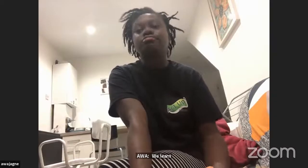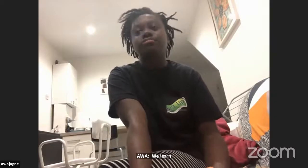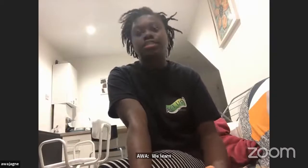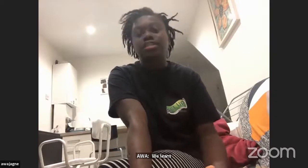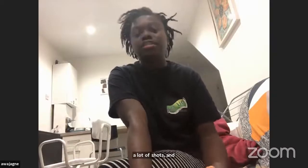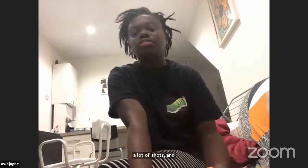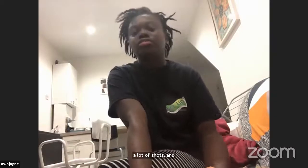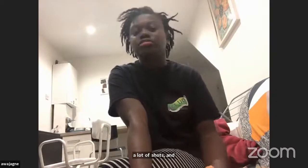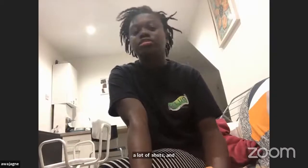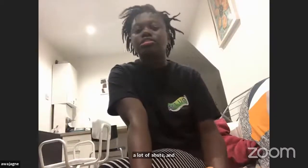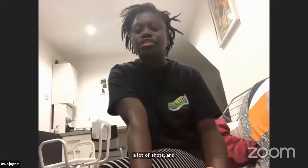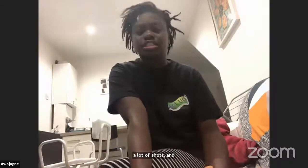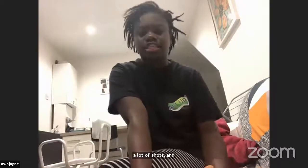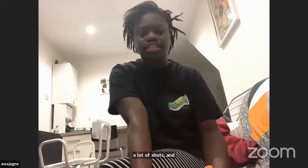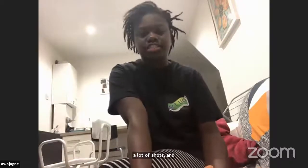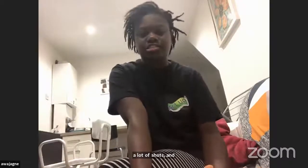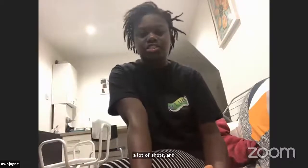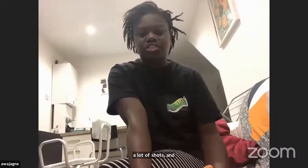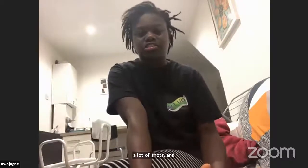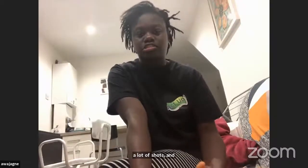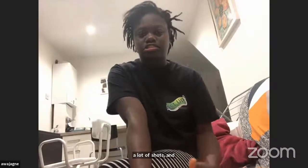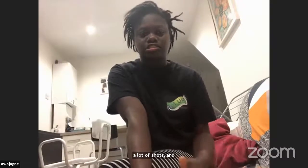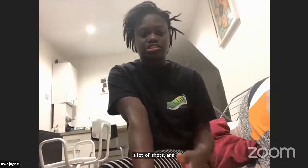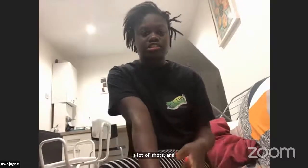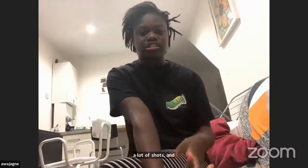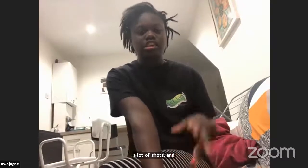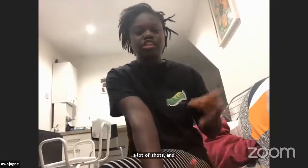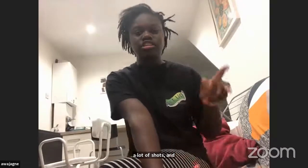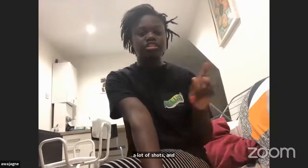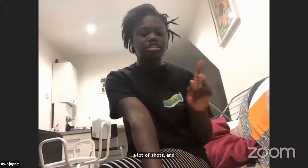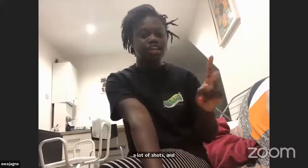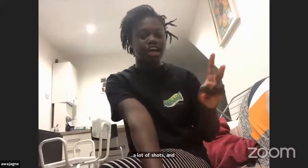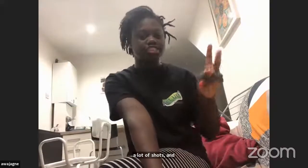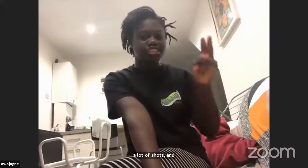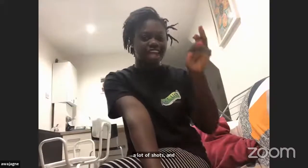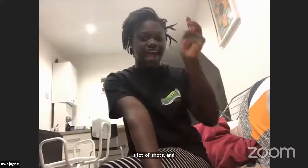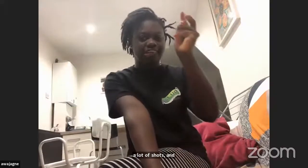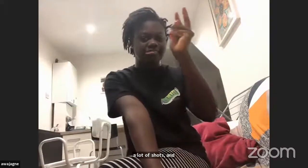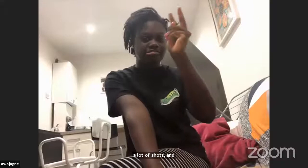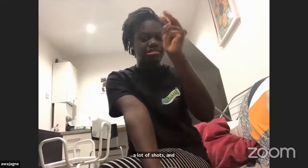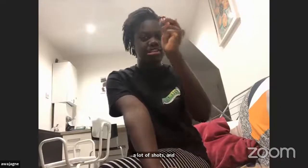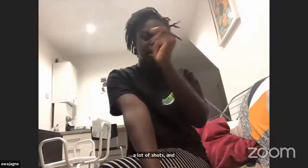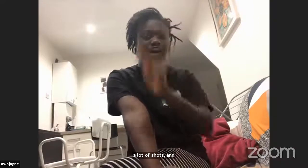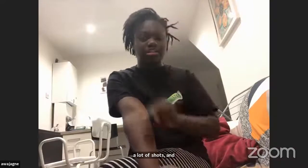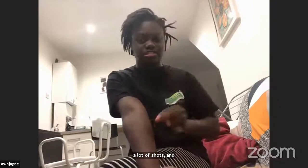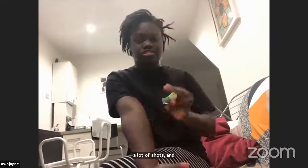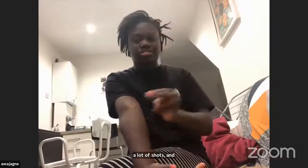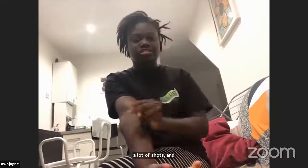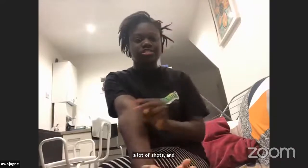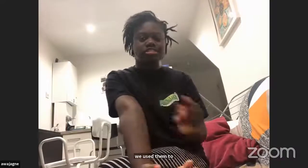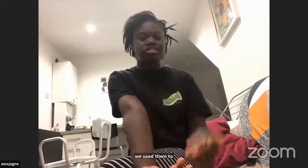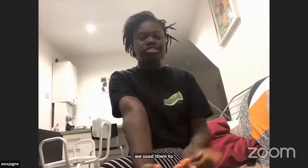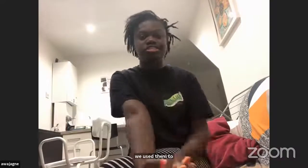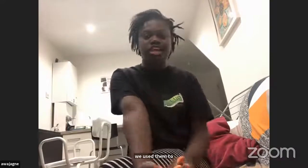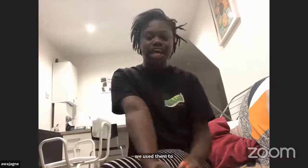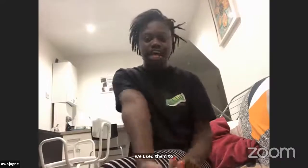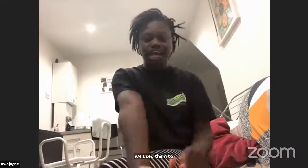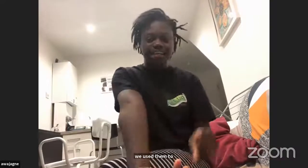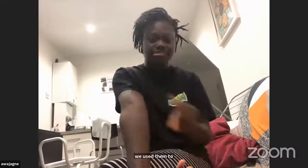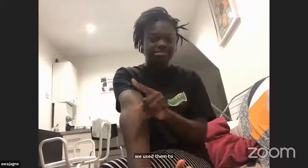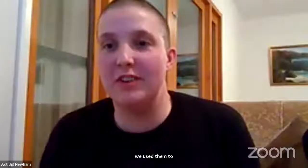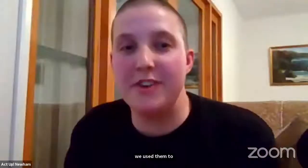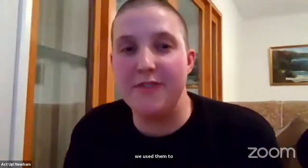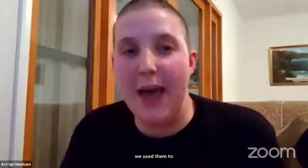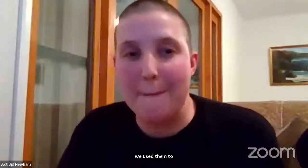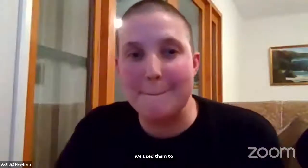And we use them to cut out cardboard.